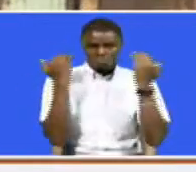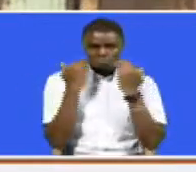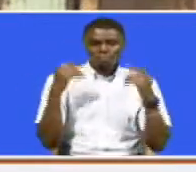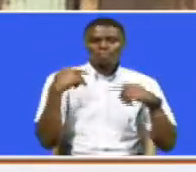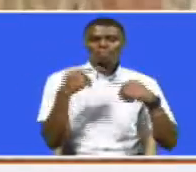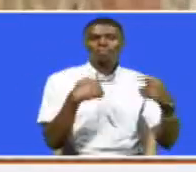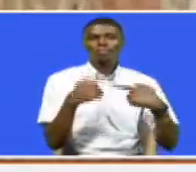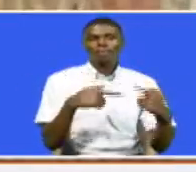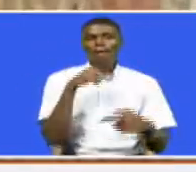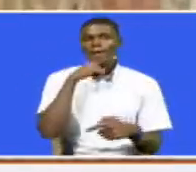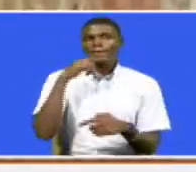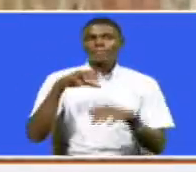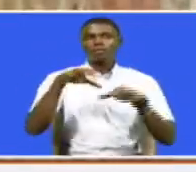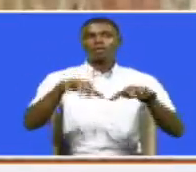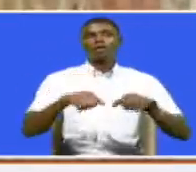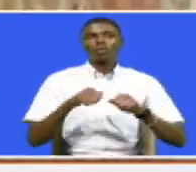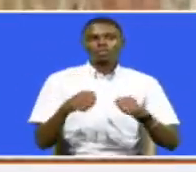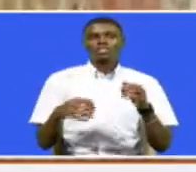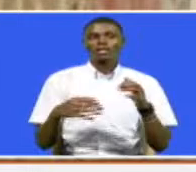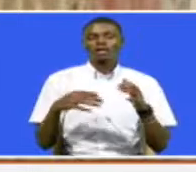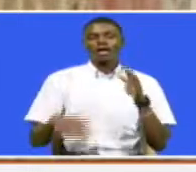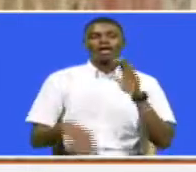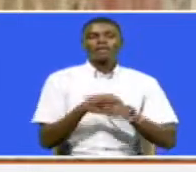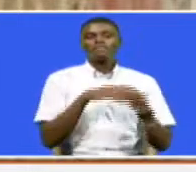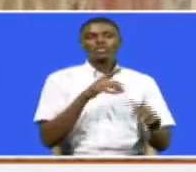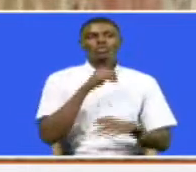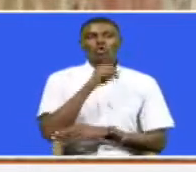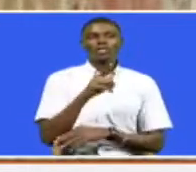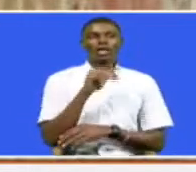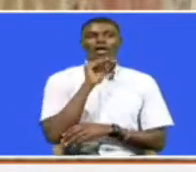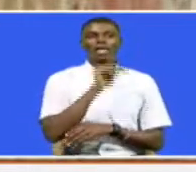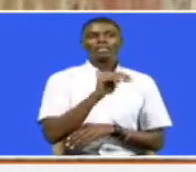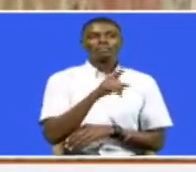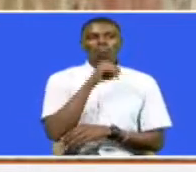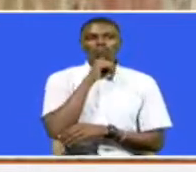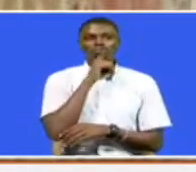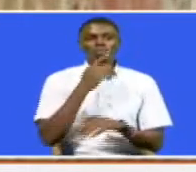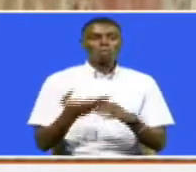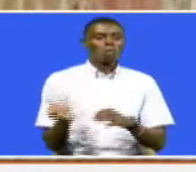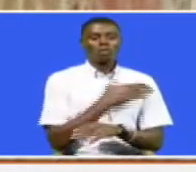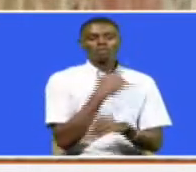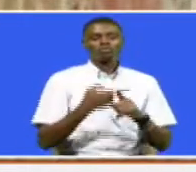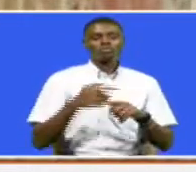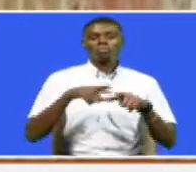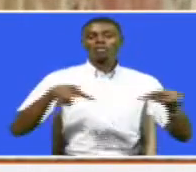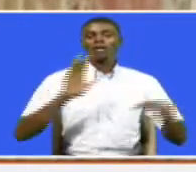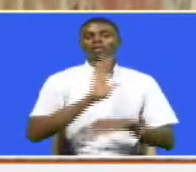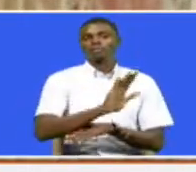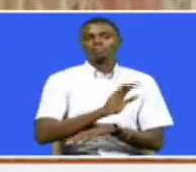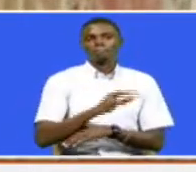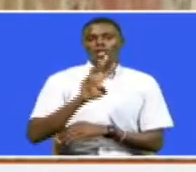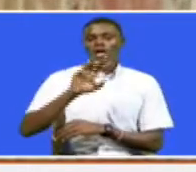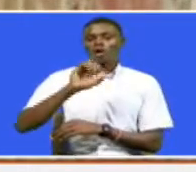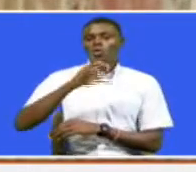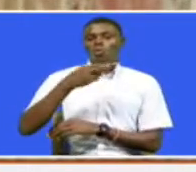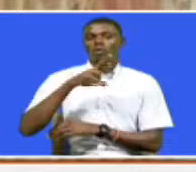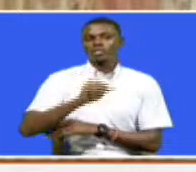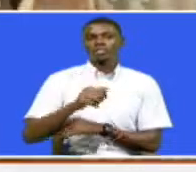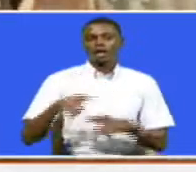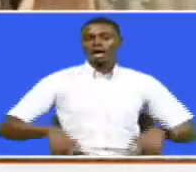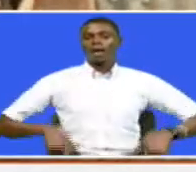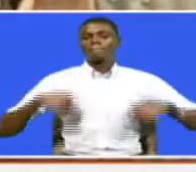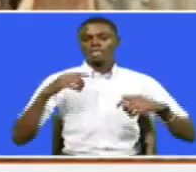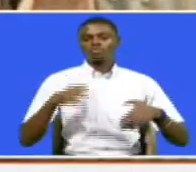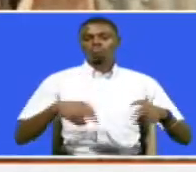the complainant, obtained eviction orders, ordering Oshira out of his ancestral land. Oshira has since lived by the